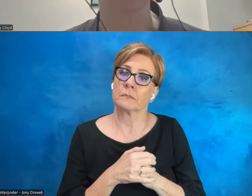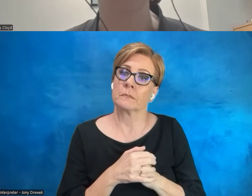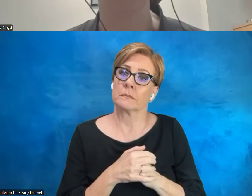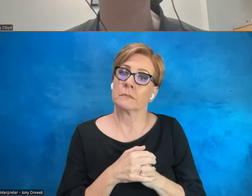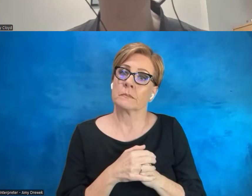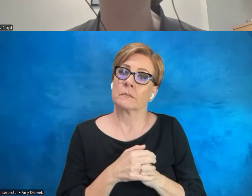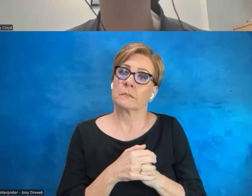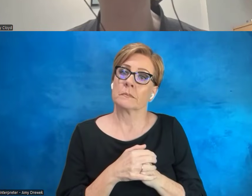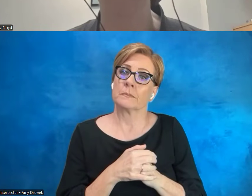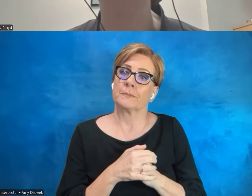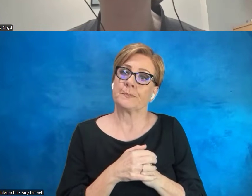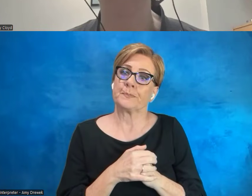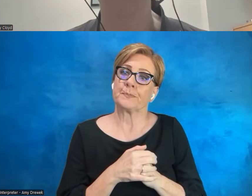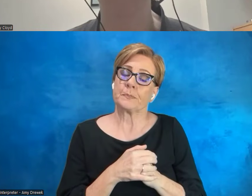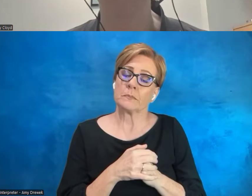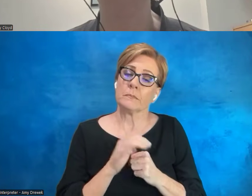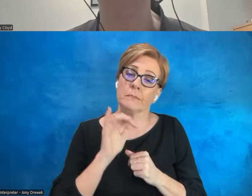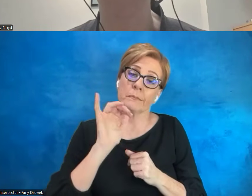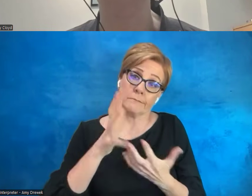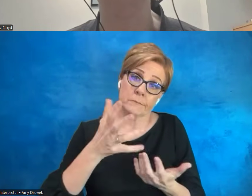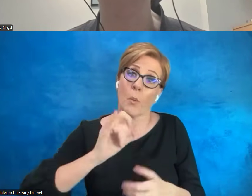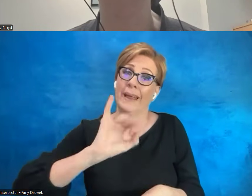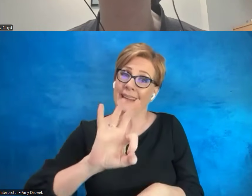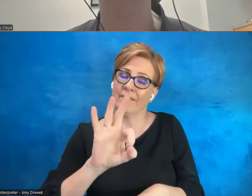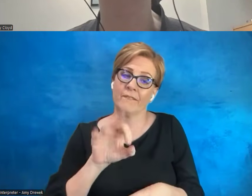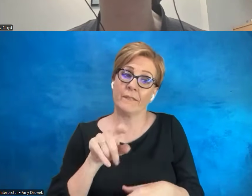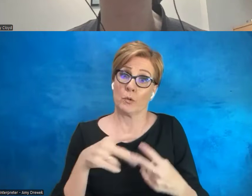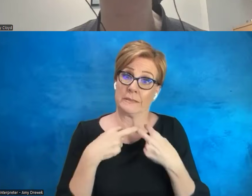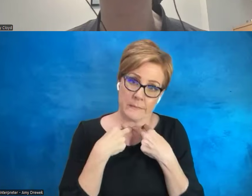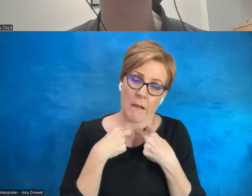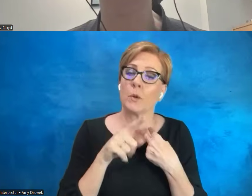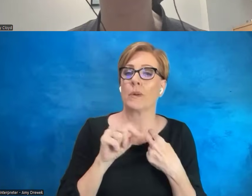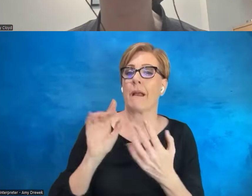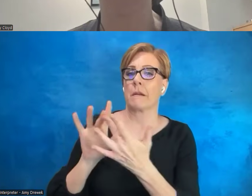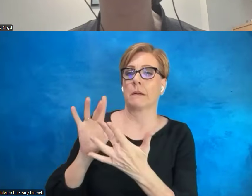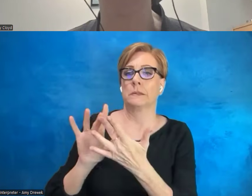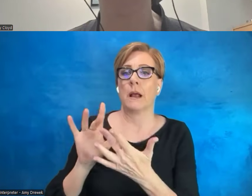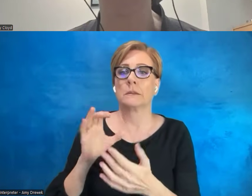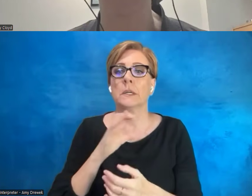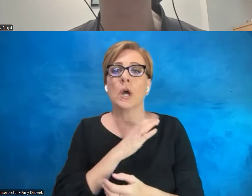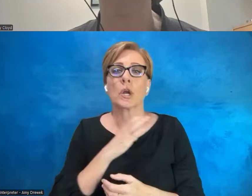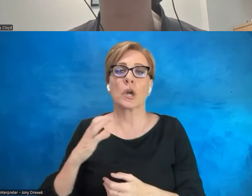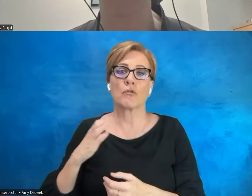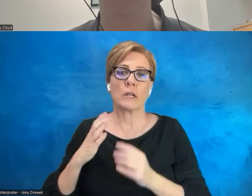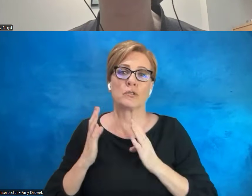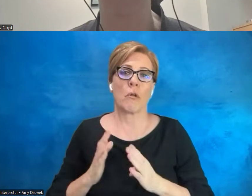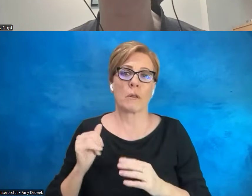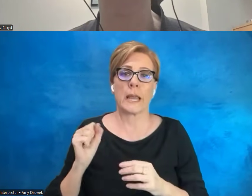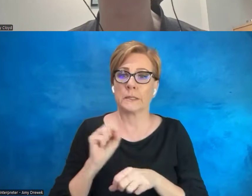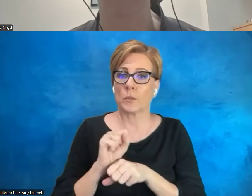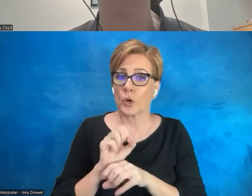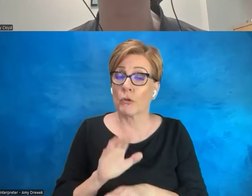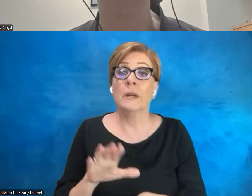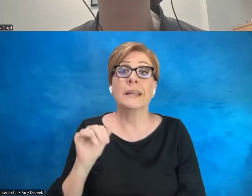stuck that you could work with a congressional caseworker. So for casework, there's always three options, right? You have